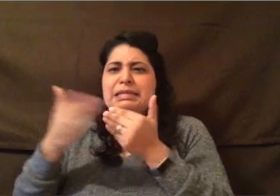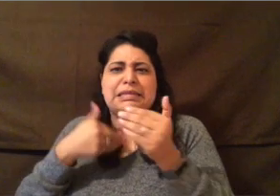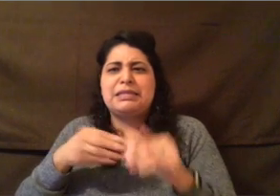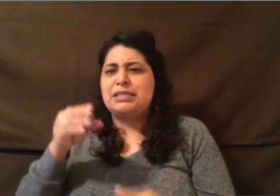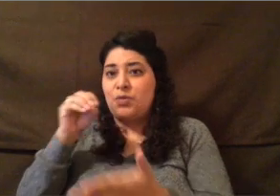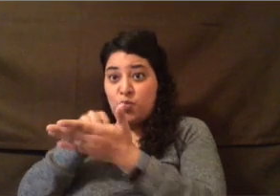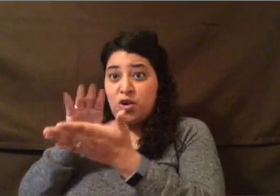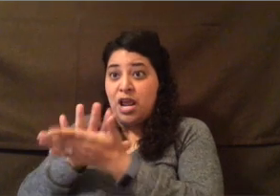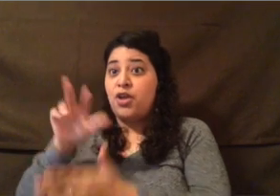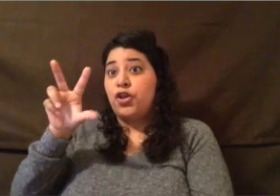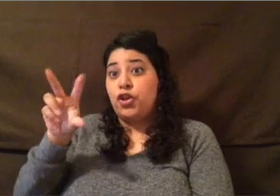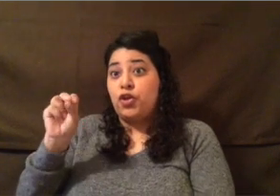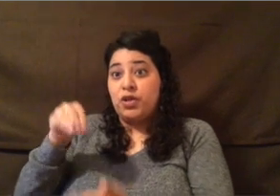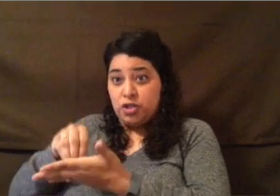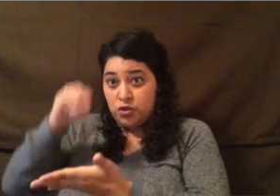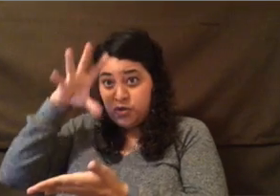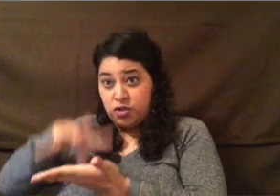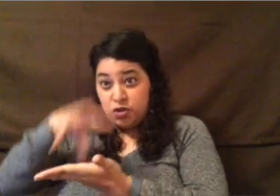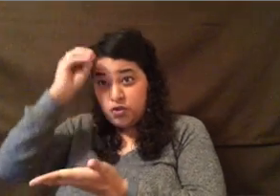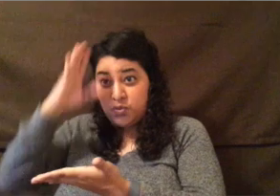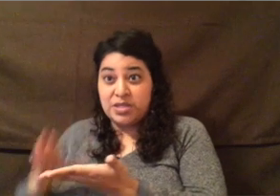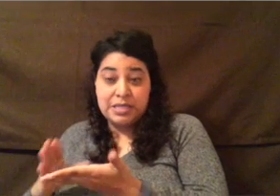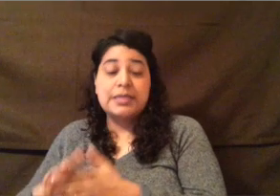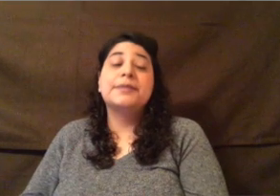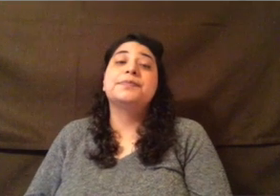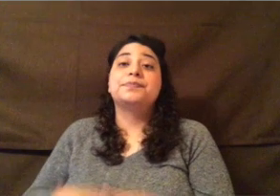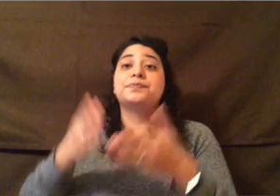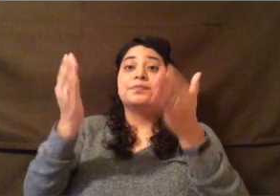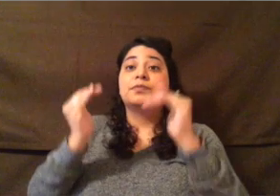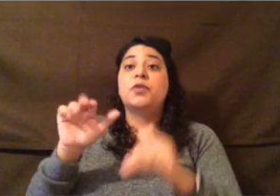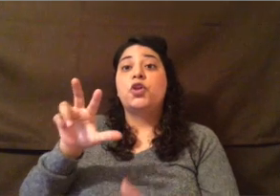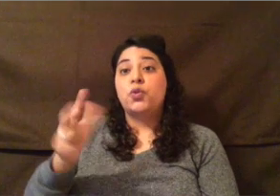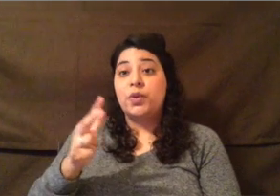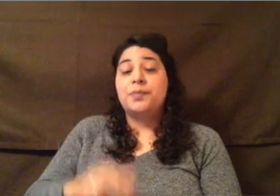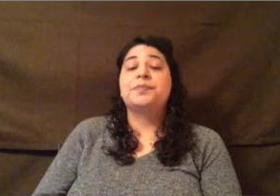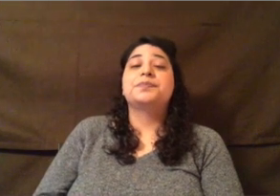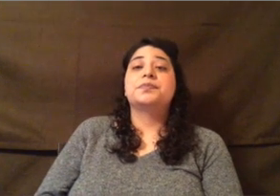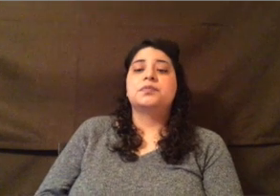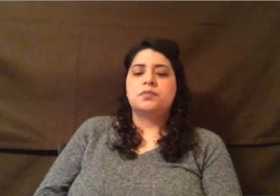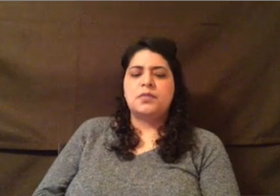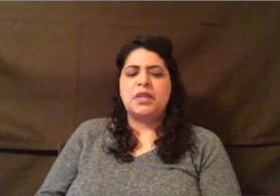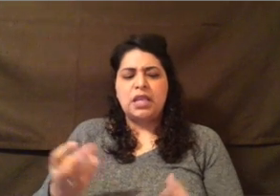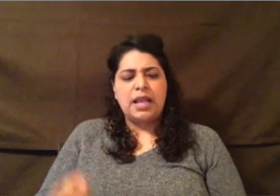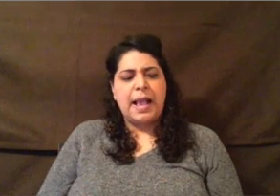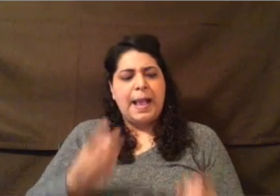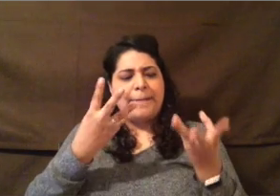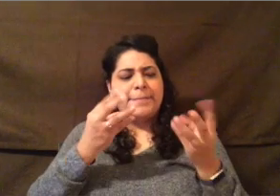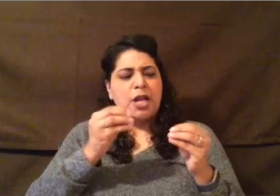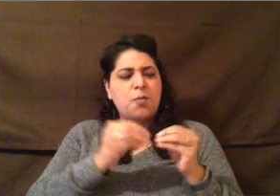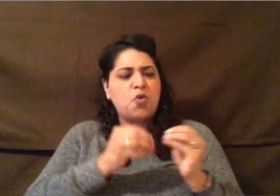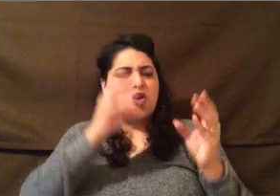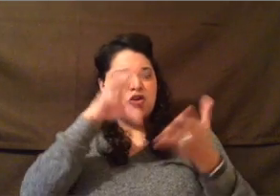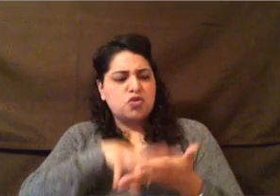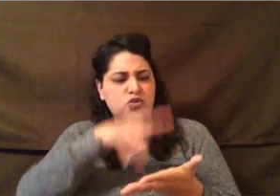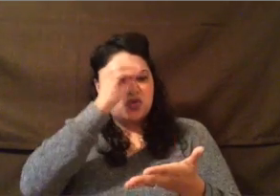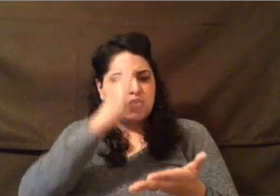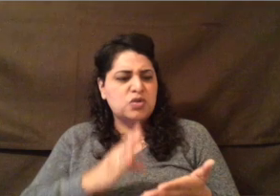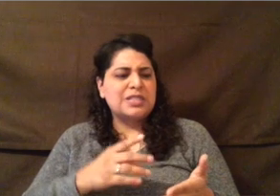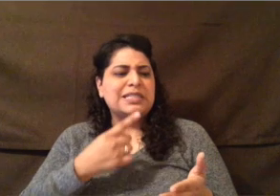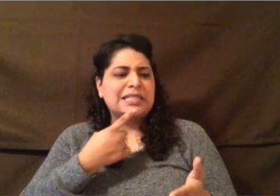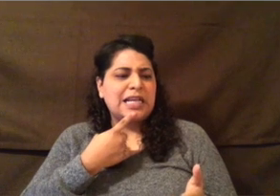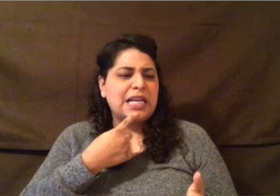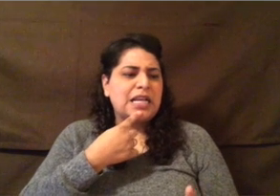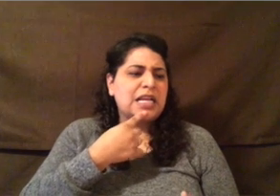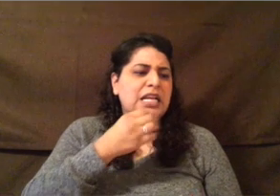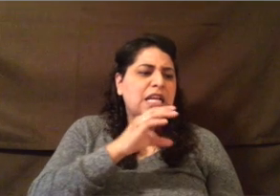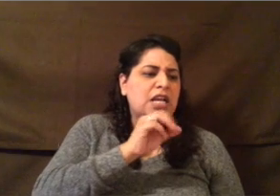30 students, okay? Number 3, how many more students reported cards than dominoes as